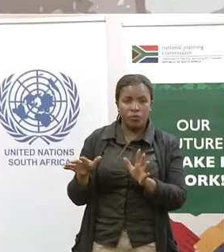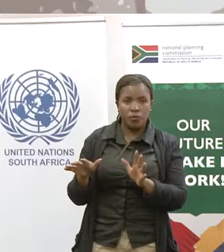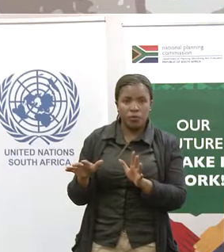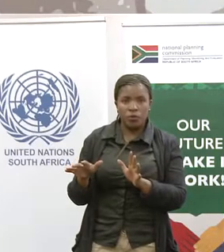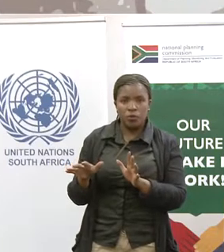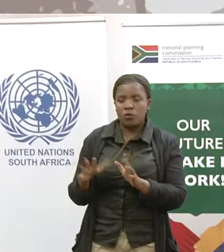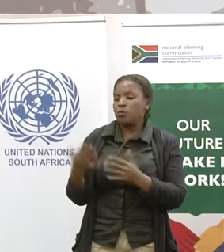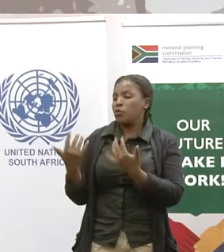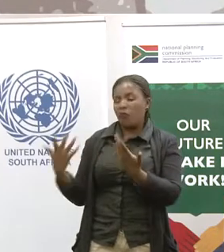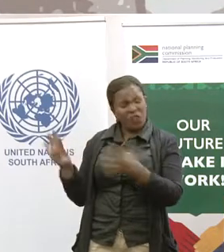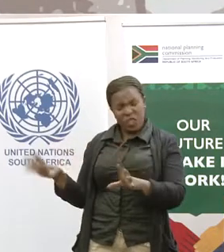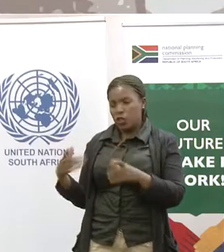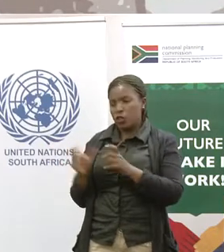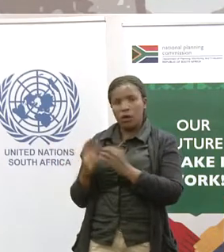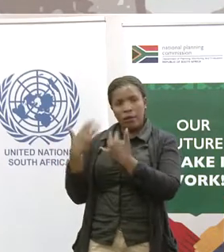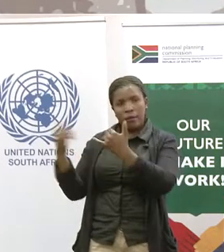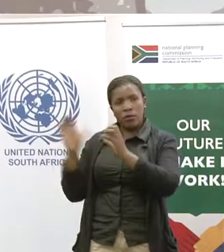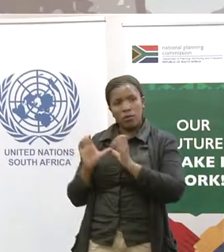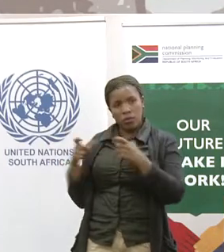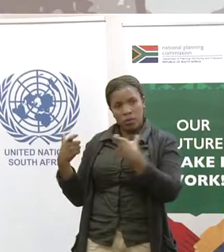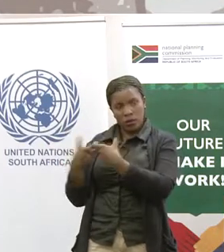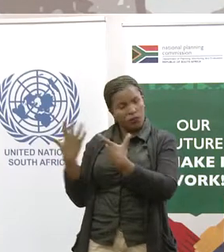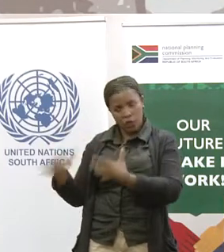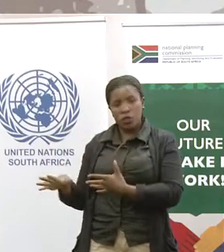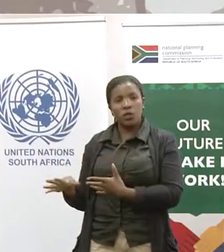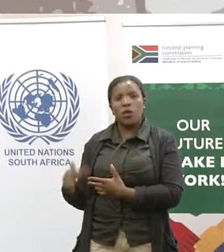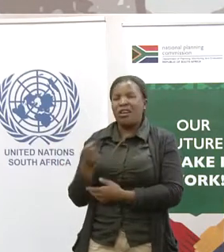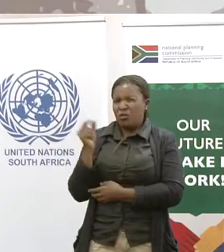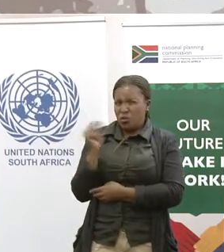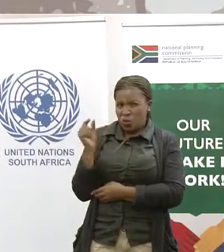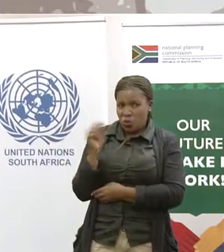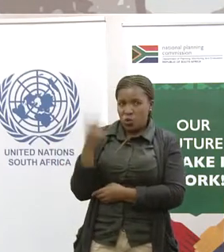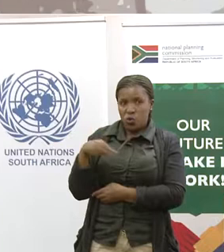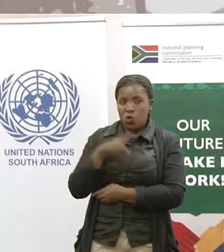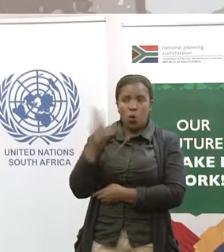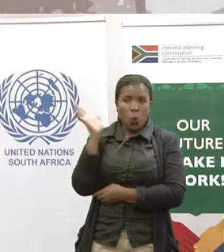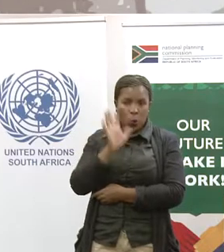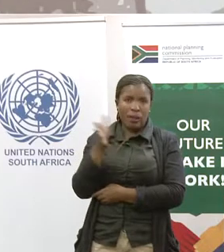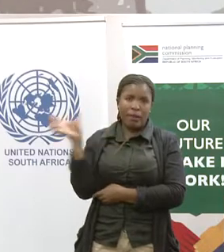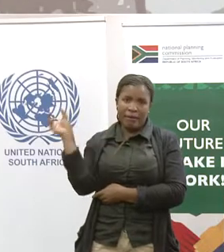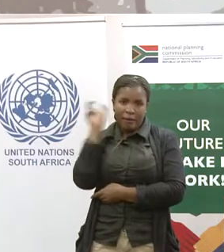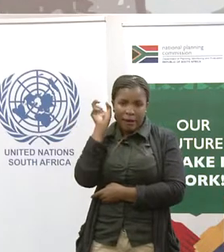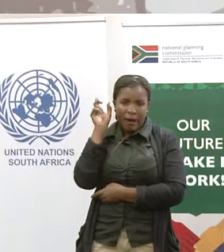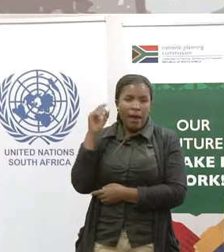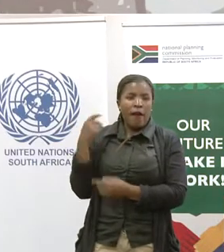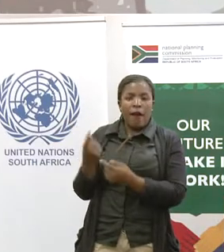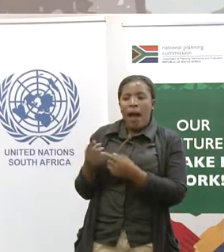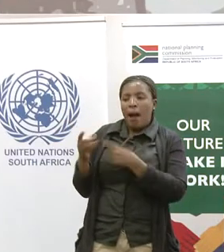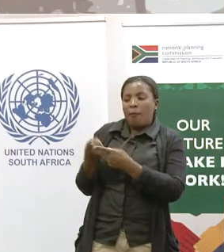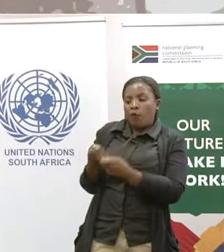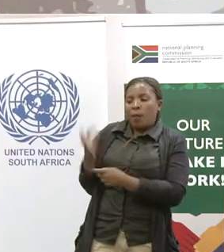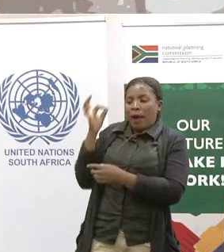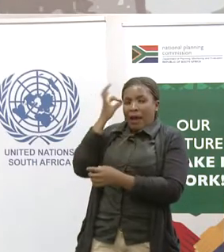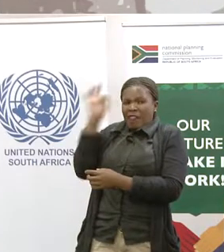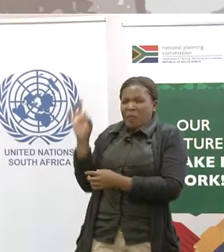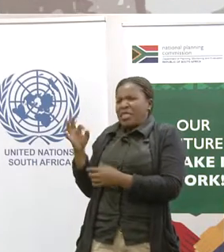through the cabinet committee. So very, very shortly, you will all get to know where we are as government. And it is